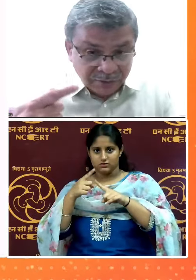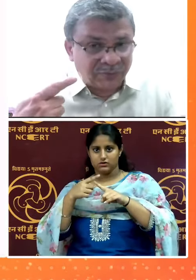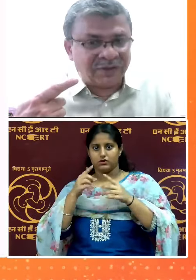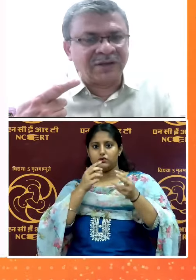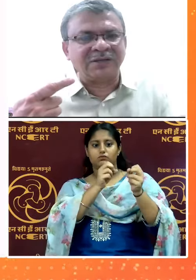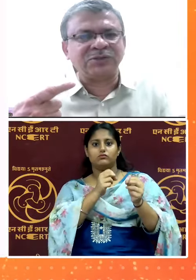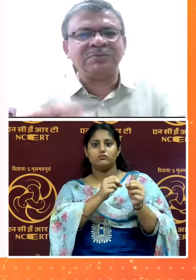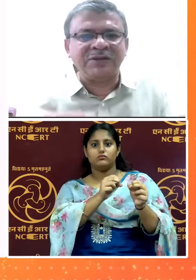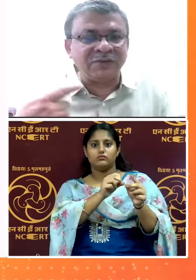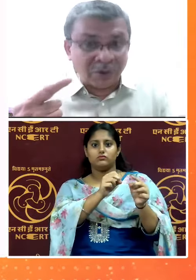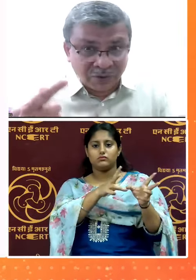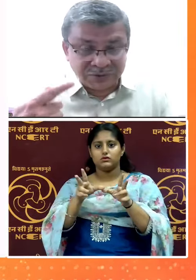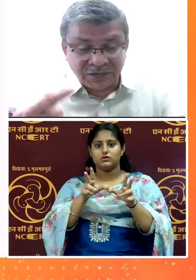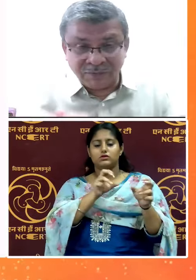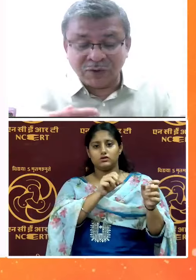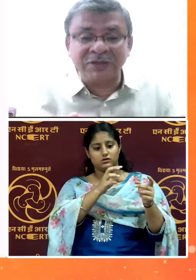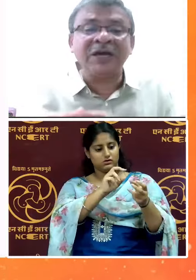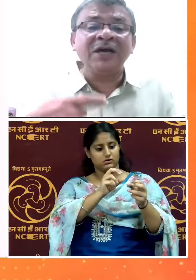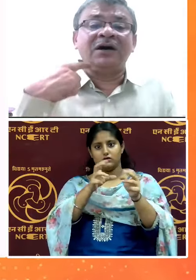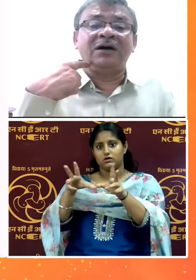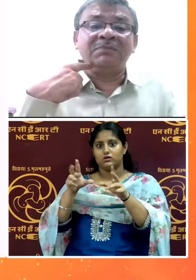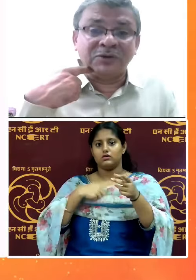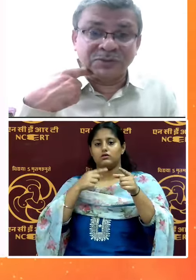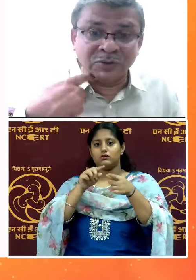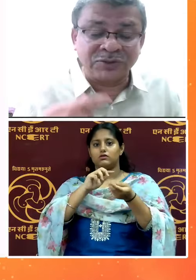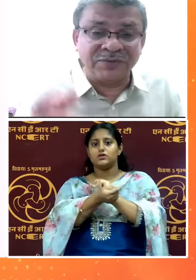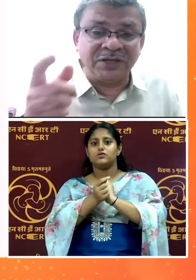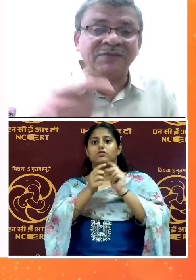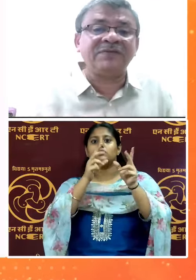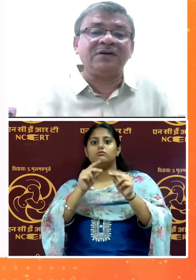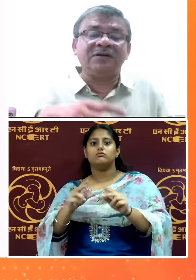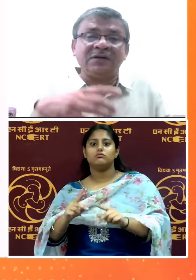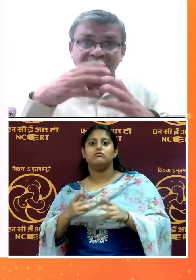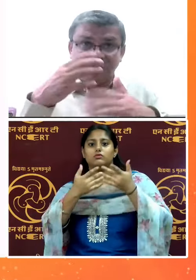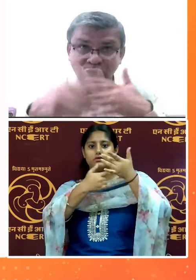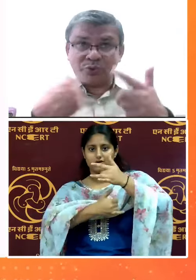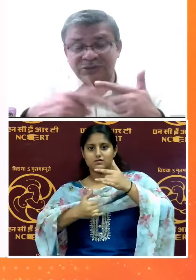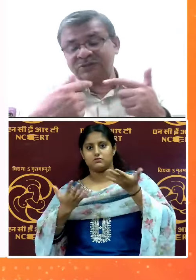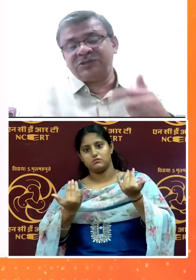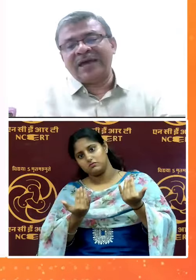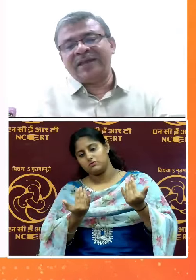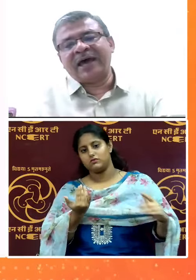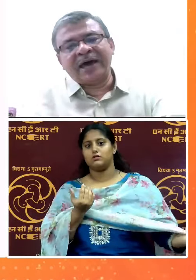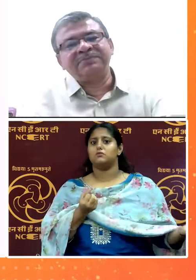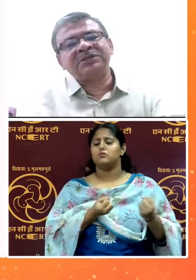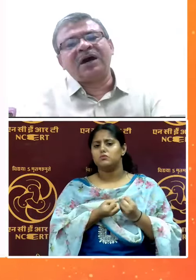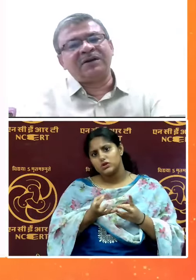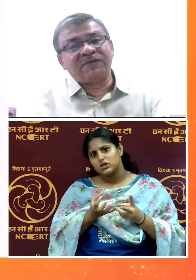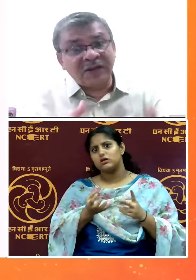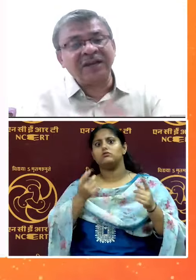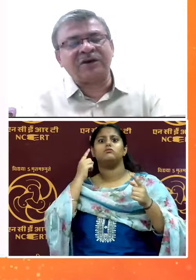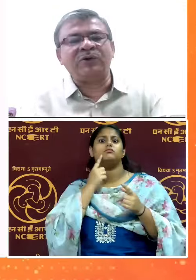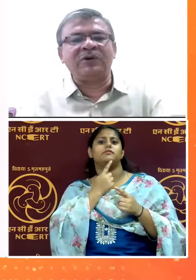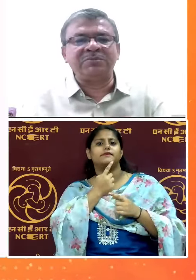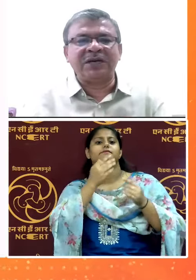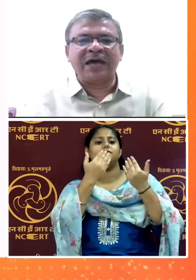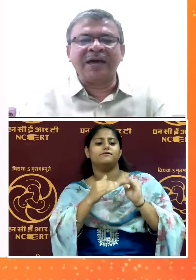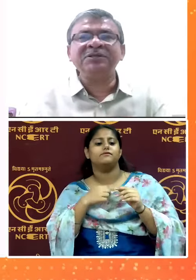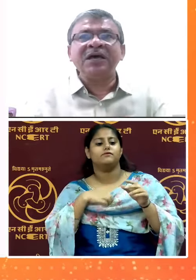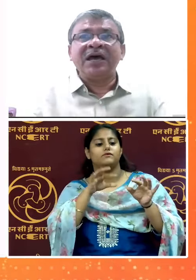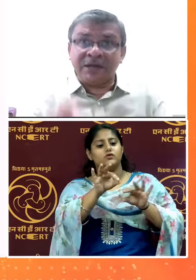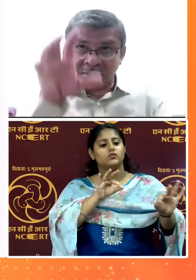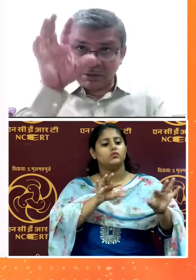teachers can use in the classroom. There is no cost involved because most of these tools and the apps are freely